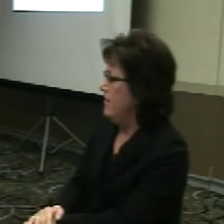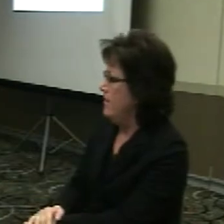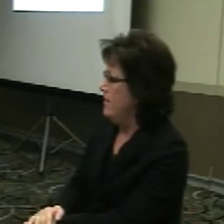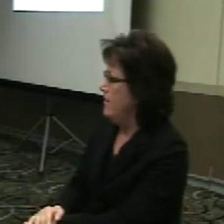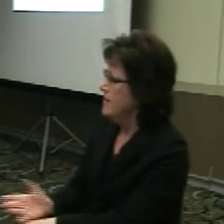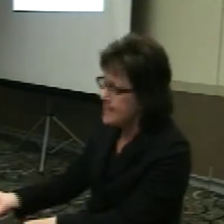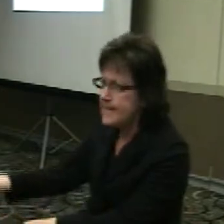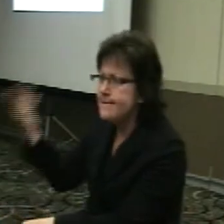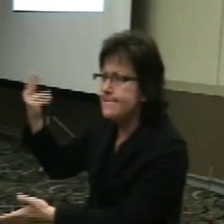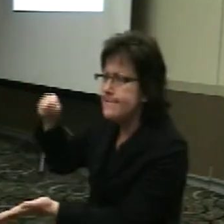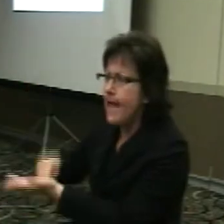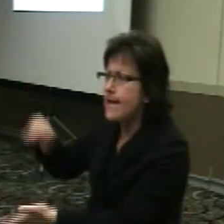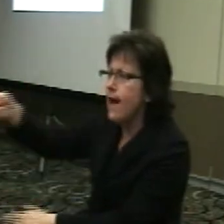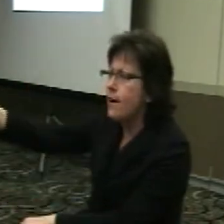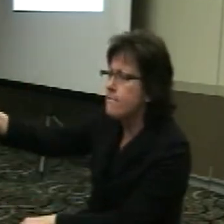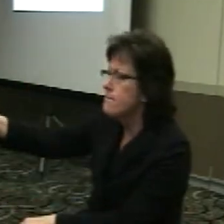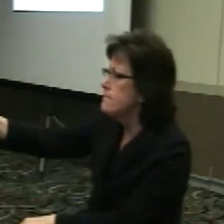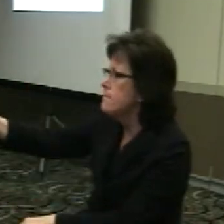Stand up.